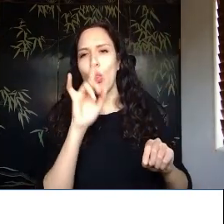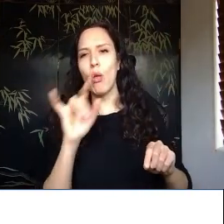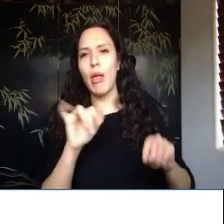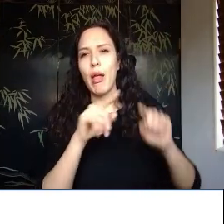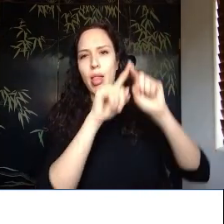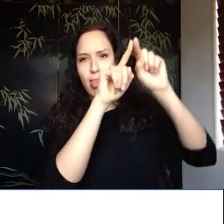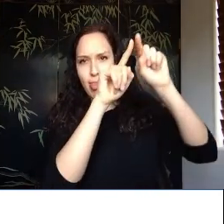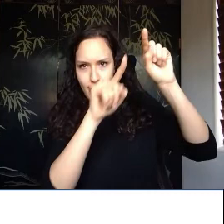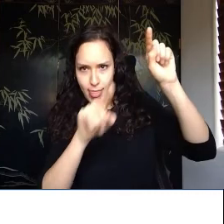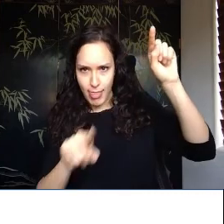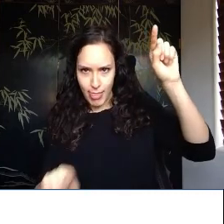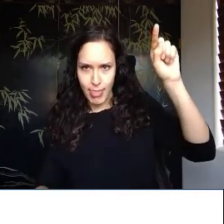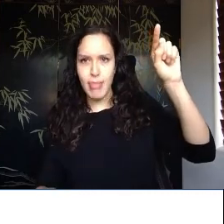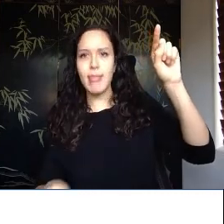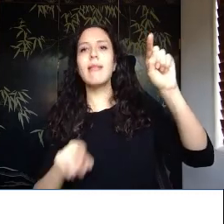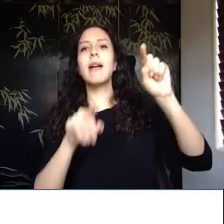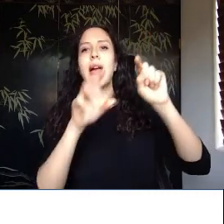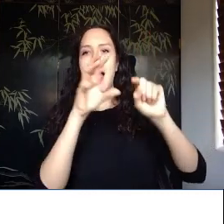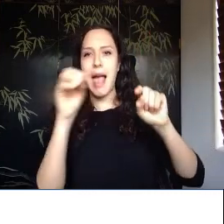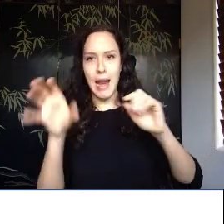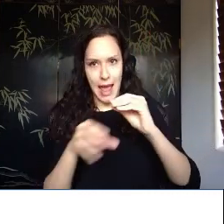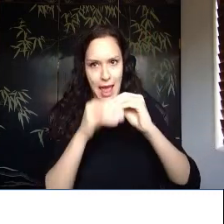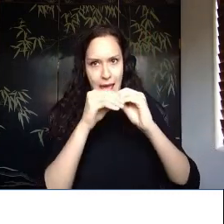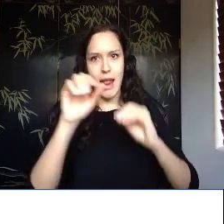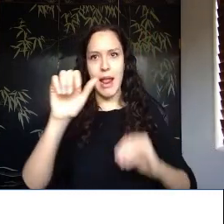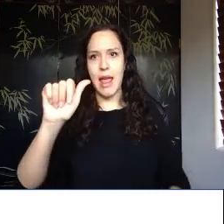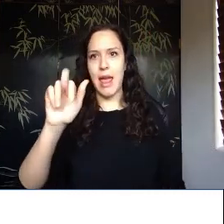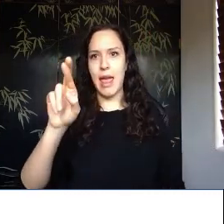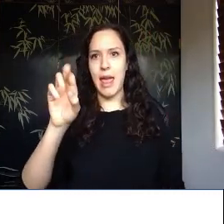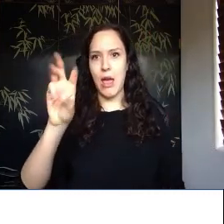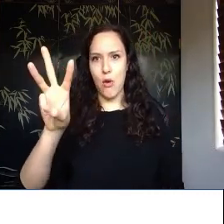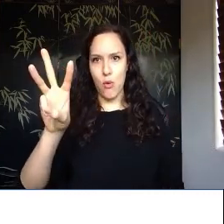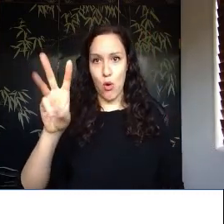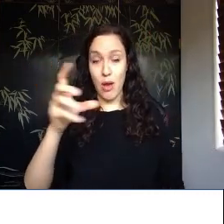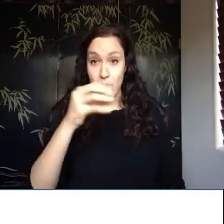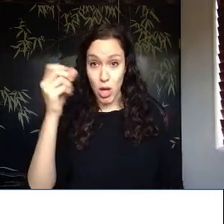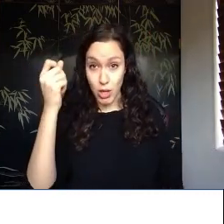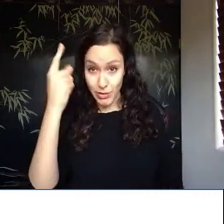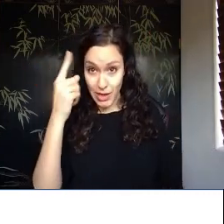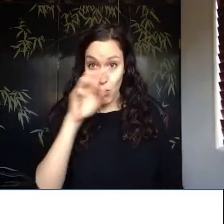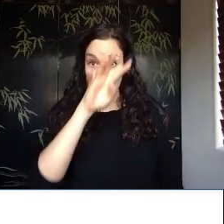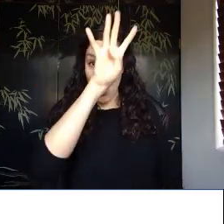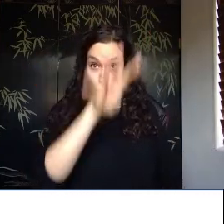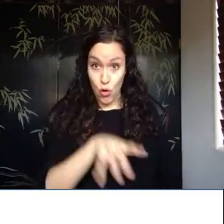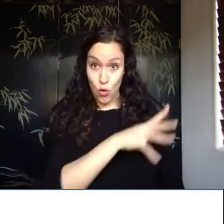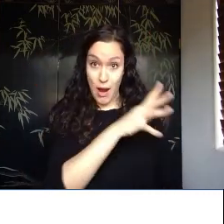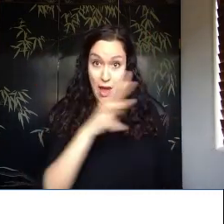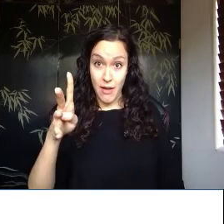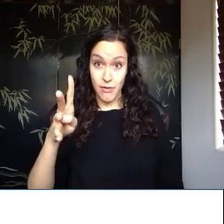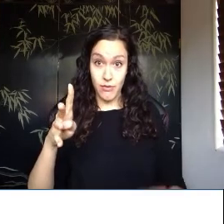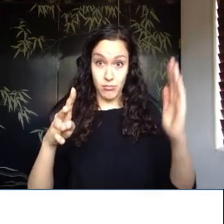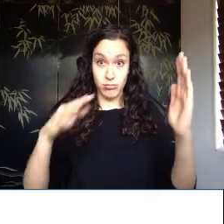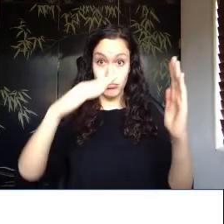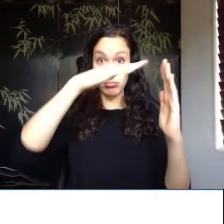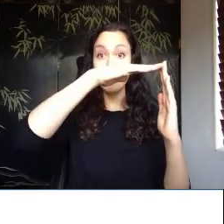line, and it should be touching the edges of the graph. Extend that line to the edges of the graph.